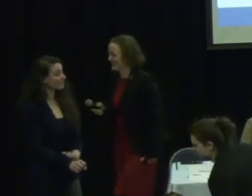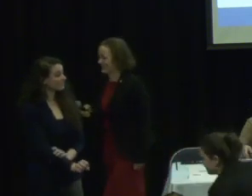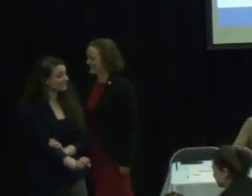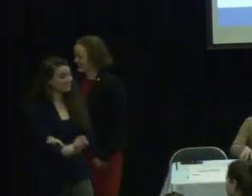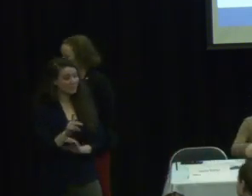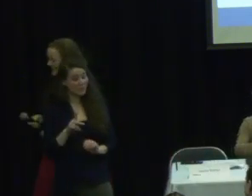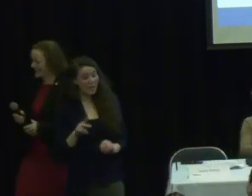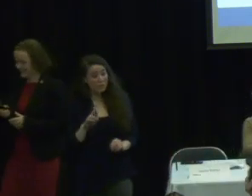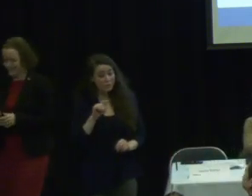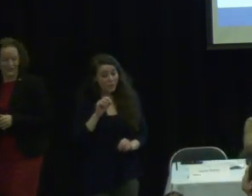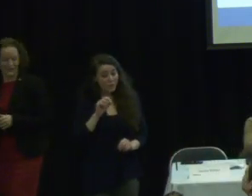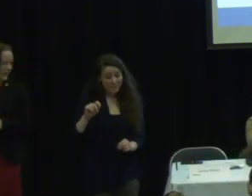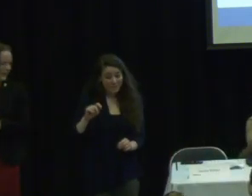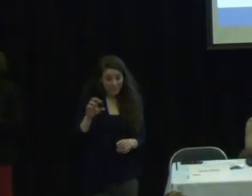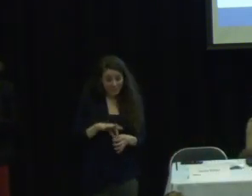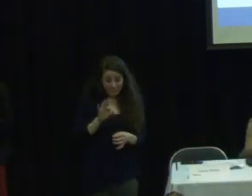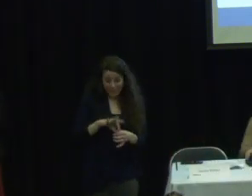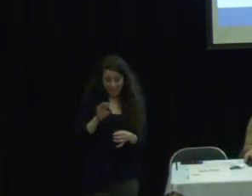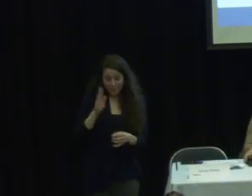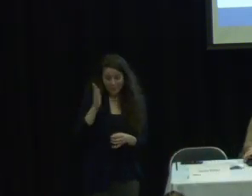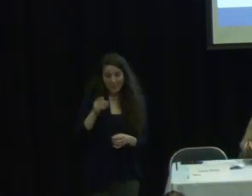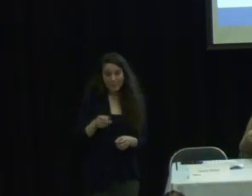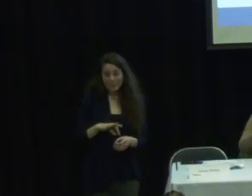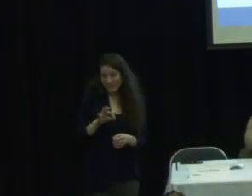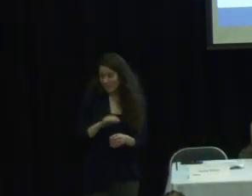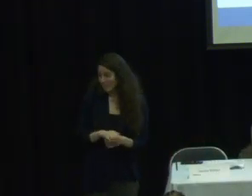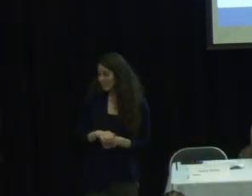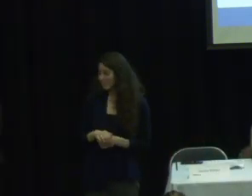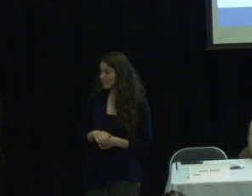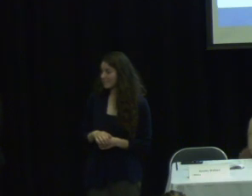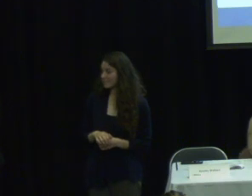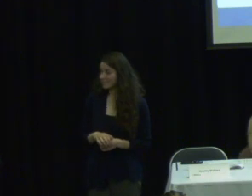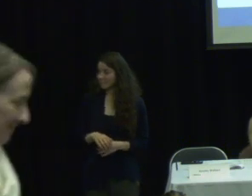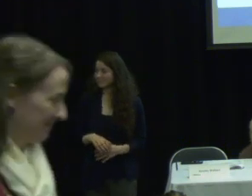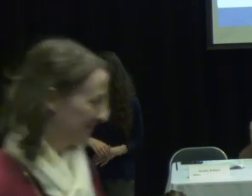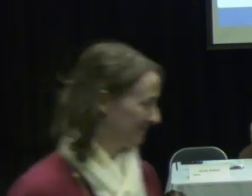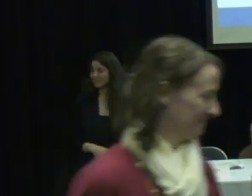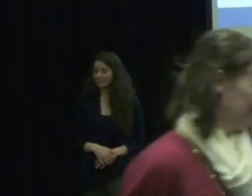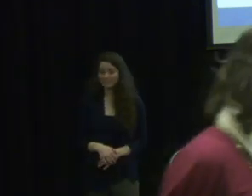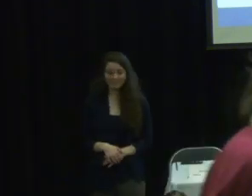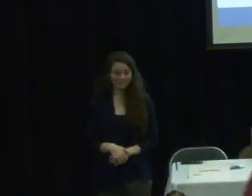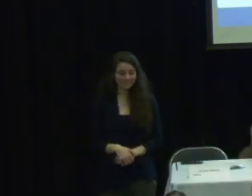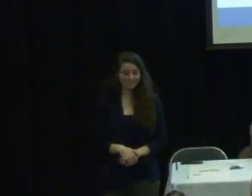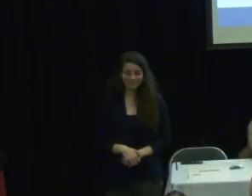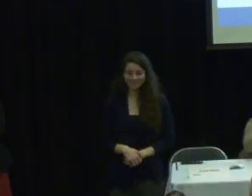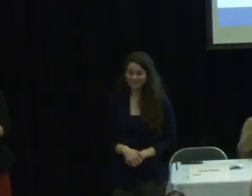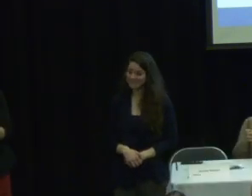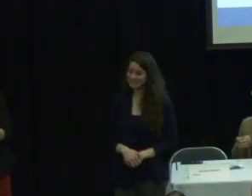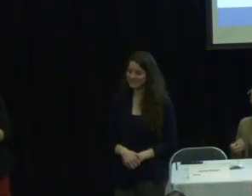a raffle. So hang in there, and we'll see who wins.